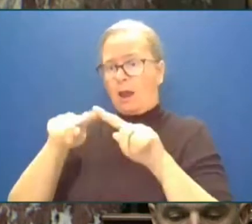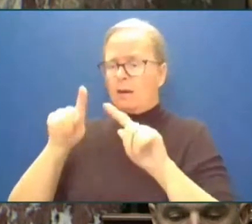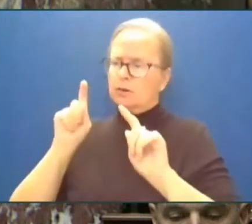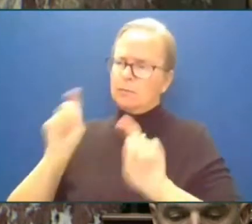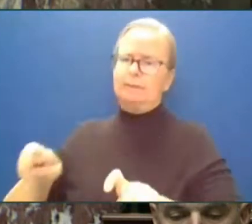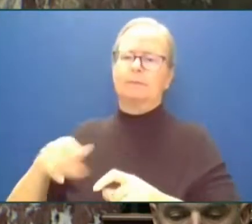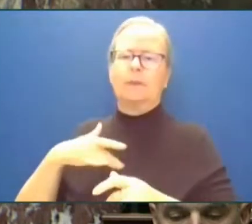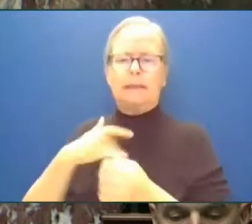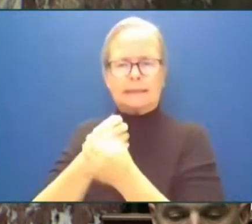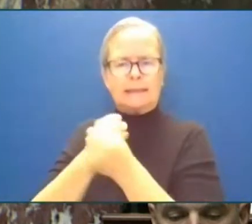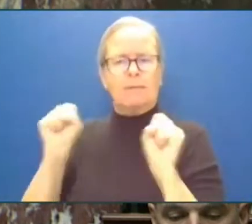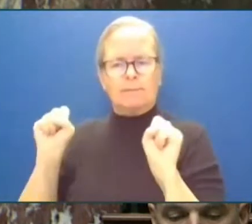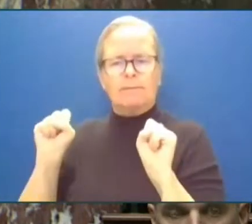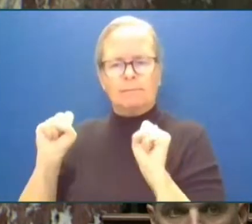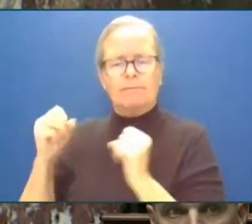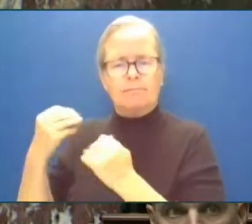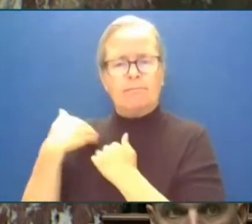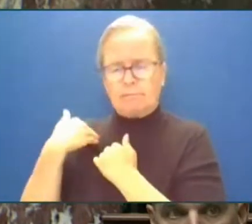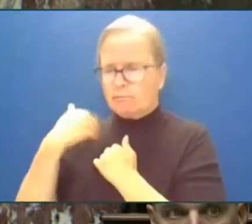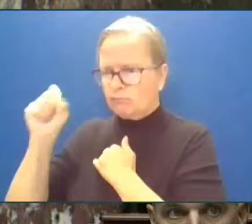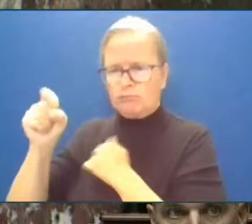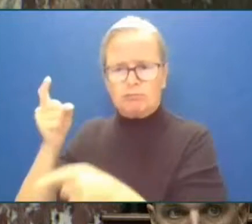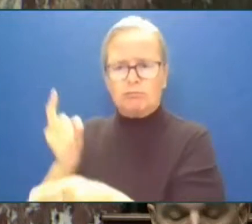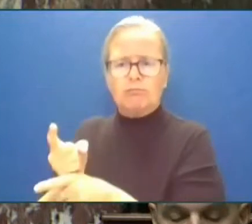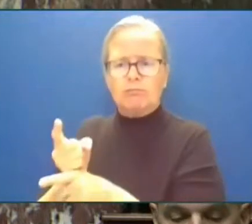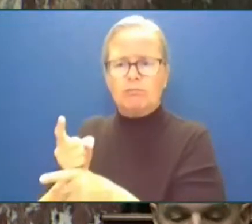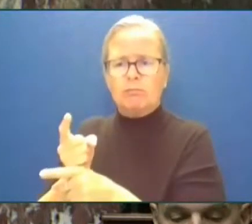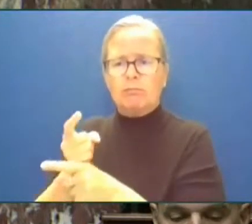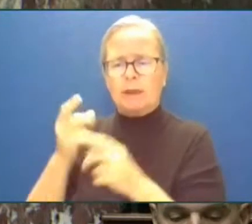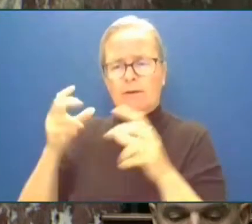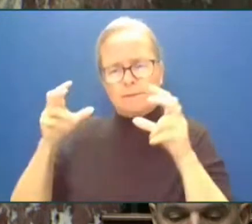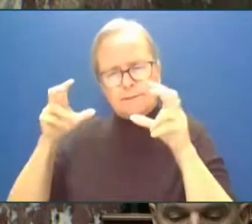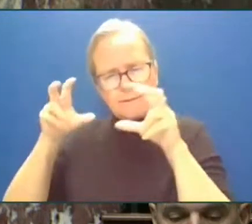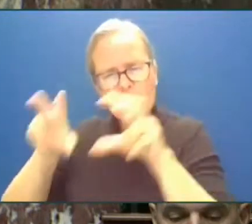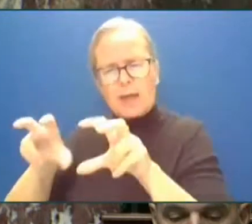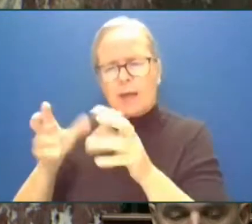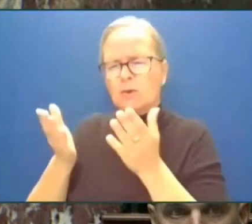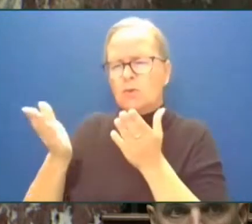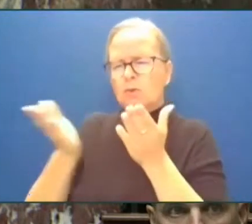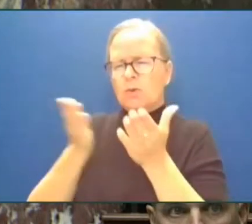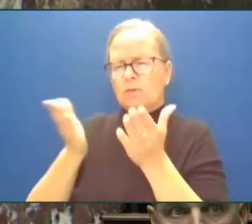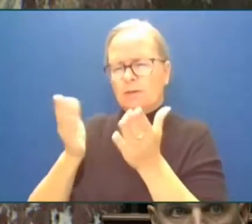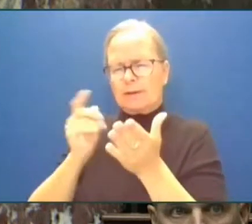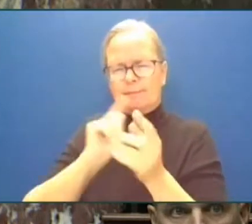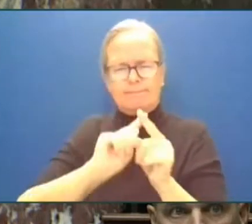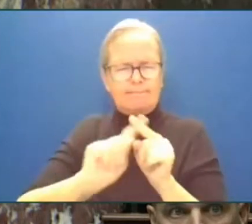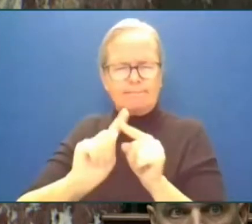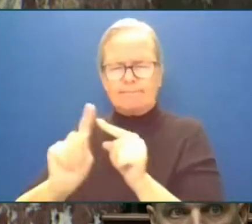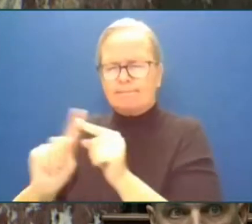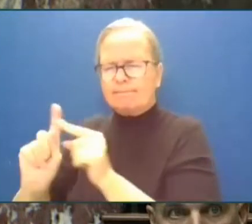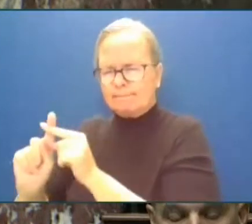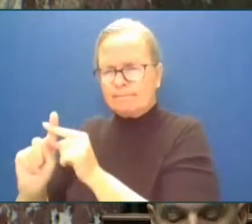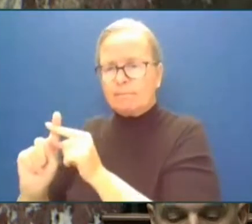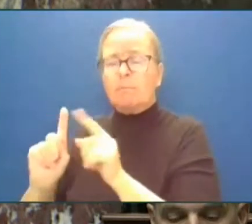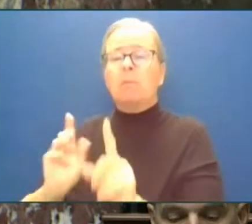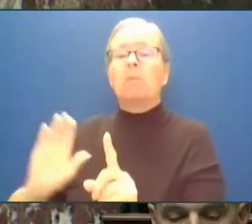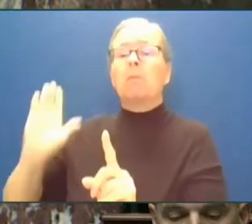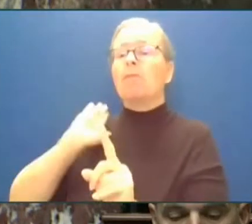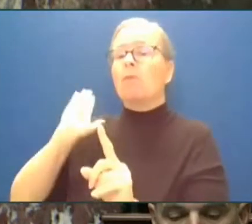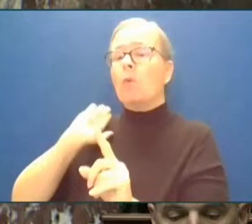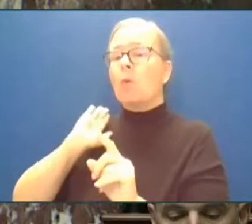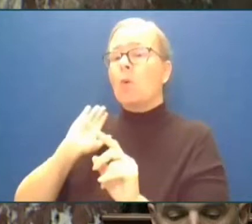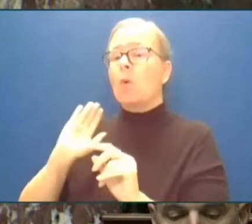in services. That is, I think, the key point, Mr. Speaker. There were enormous services cuts that occurred in the past that we are now trying